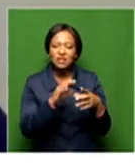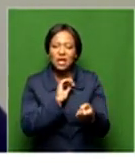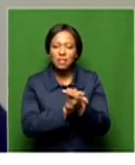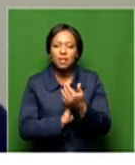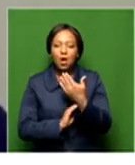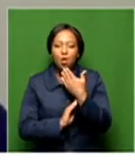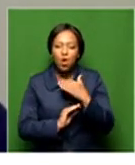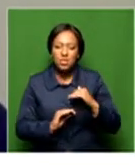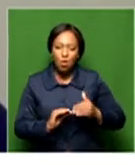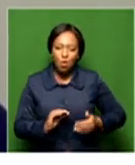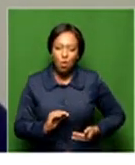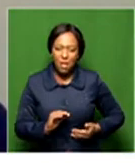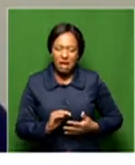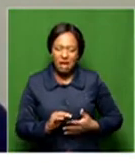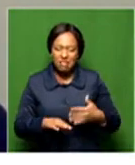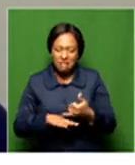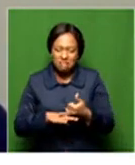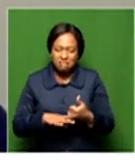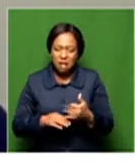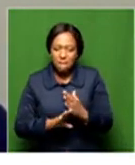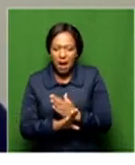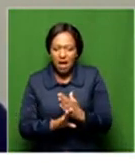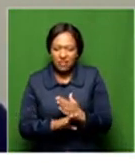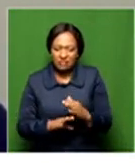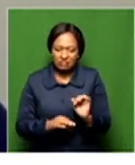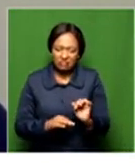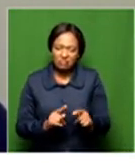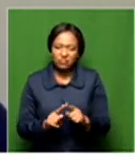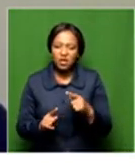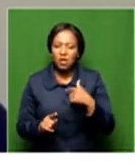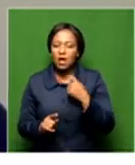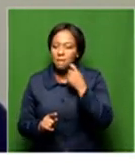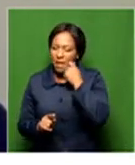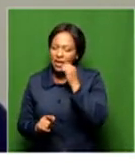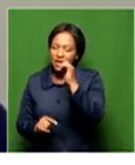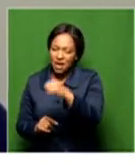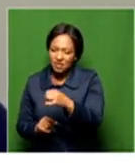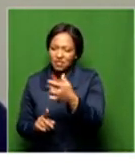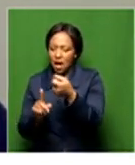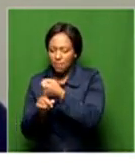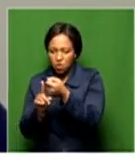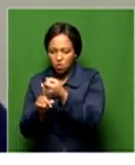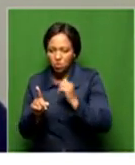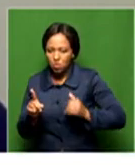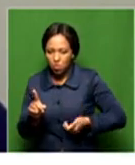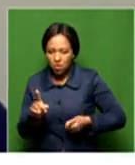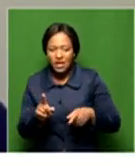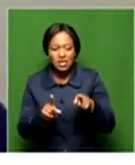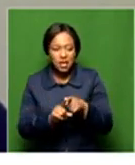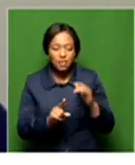undertaken by women. So there's men that are abusing women, and there's also women that are